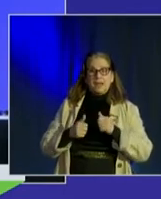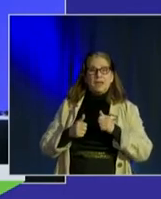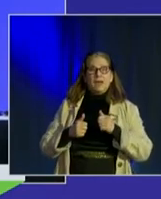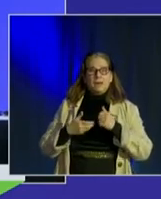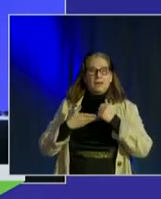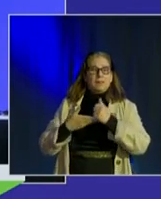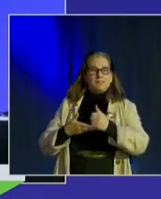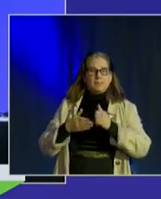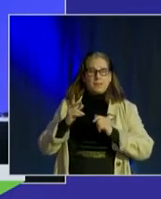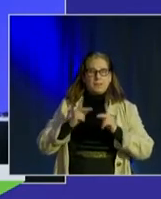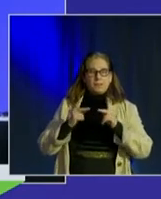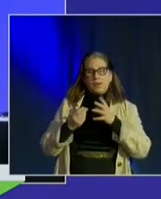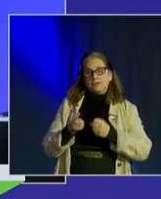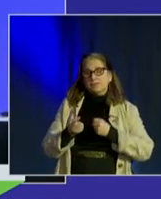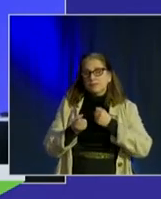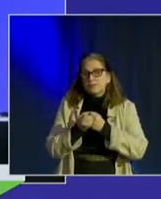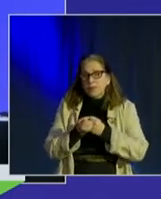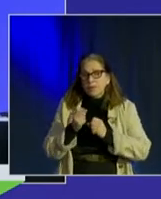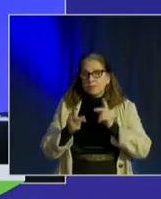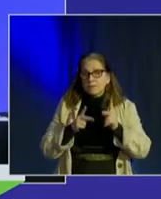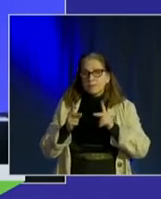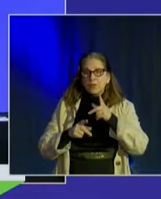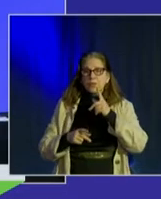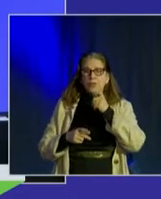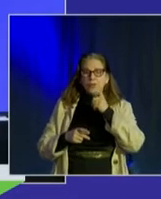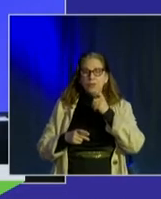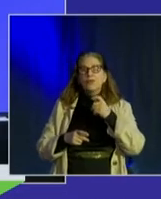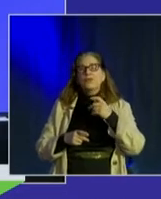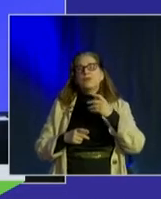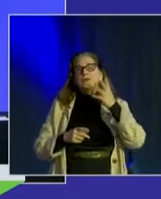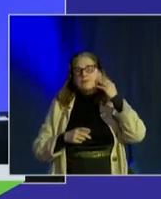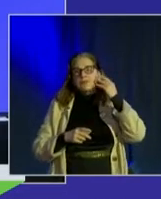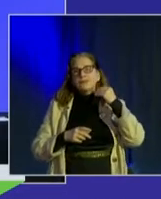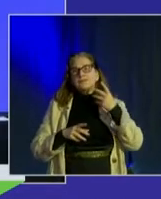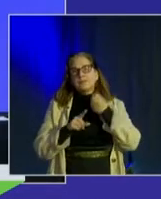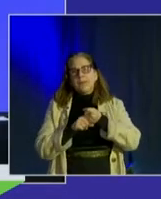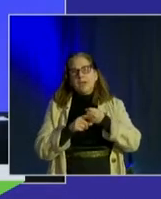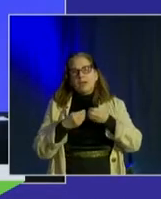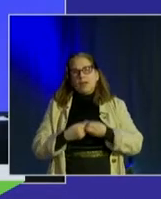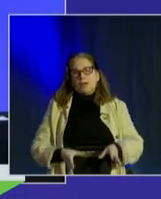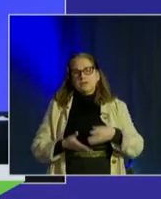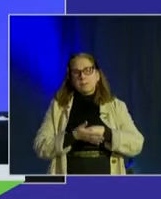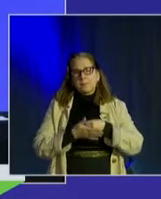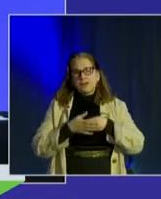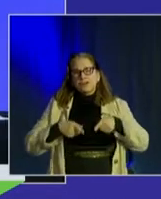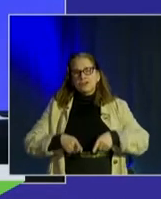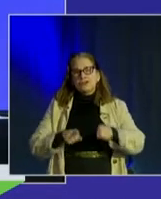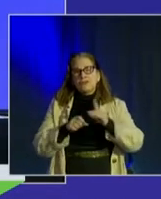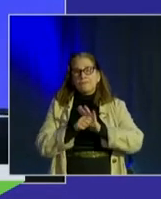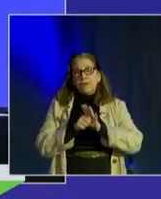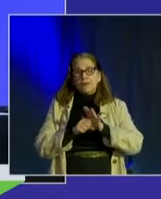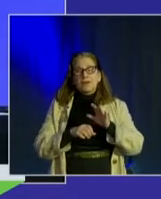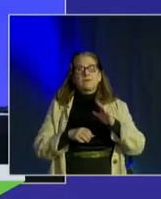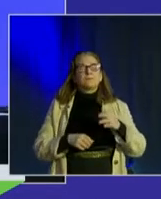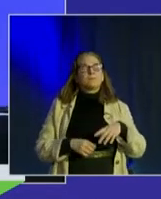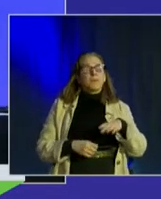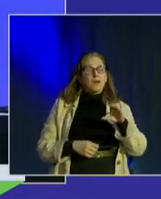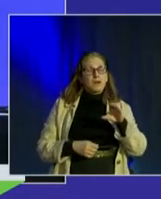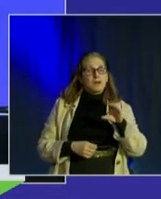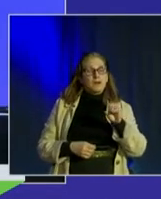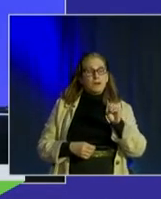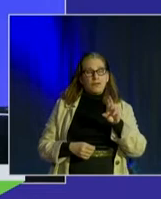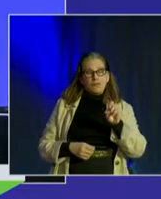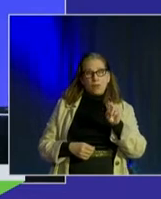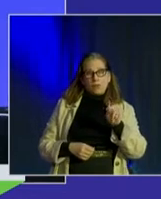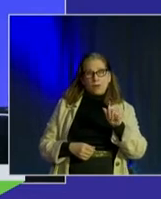to go to coronavirus.dc.gov /rent and see if either one of those programs is right for them. And then